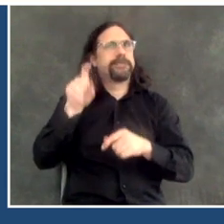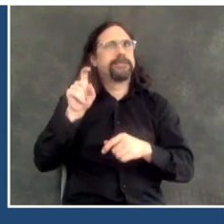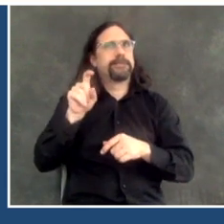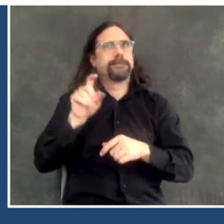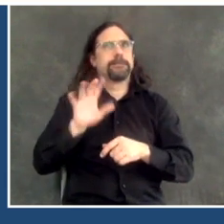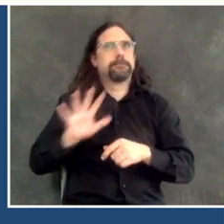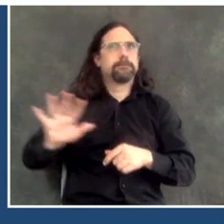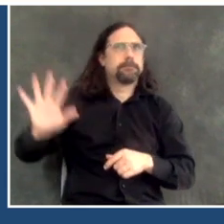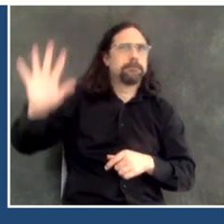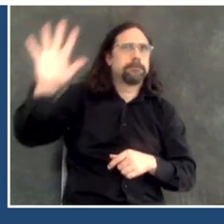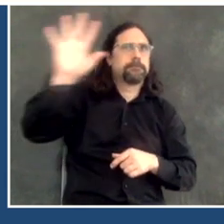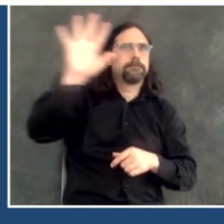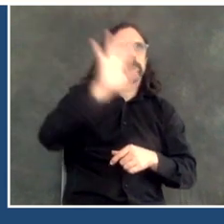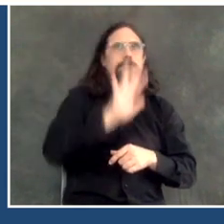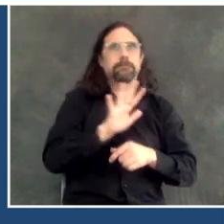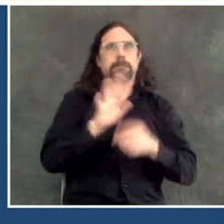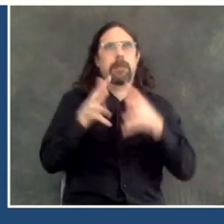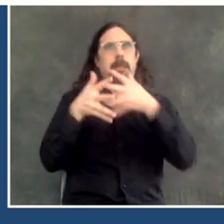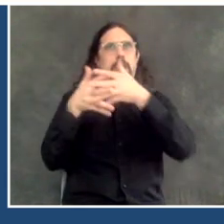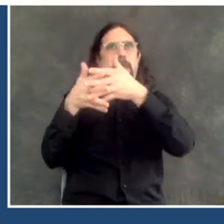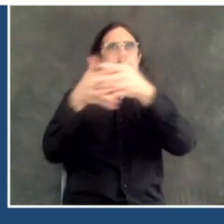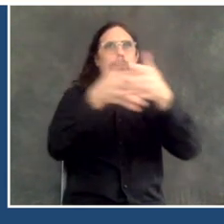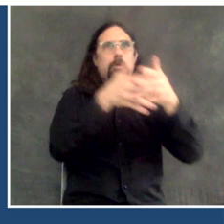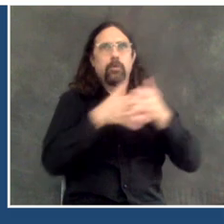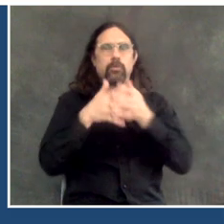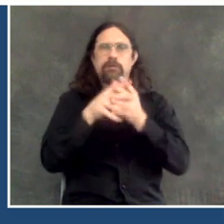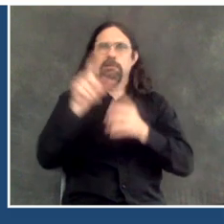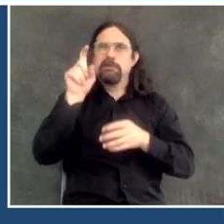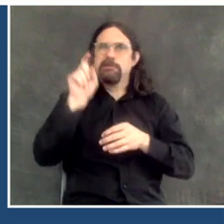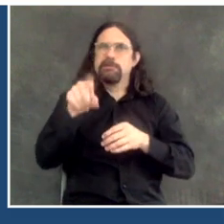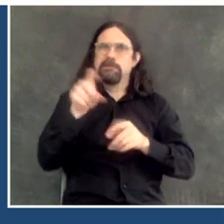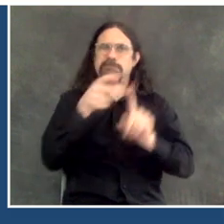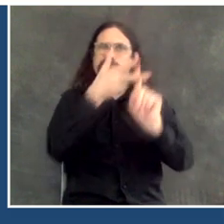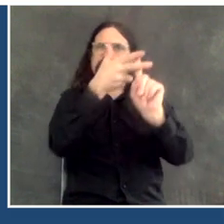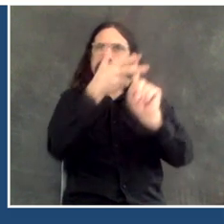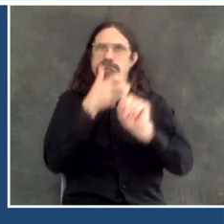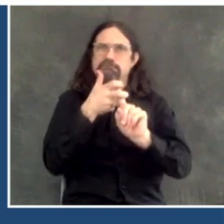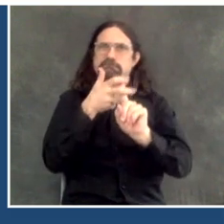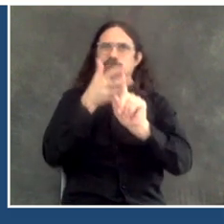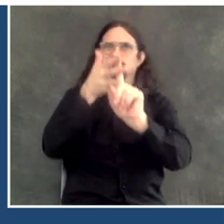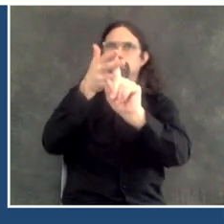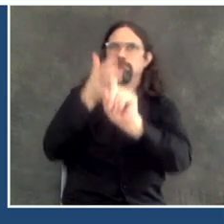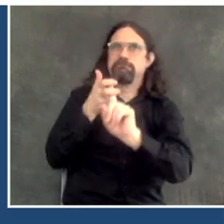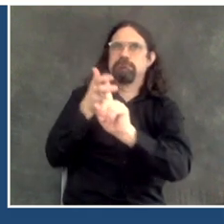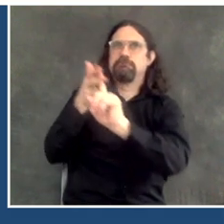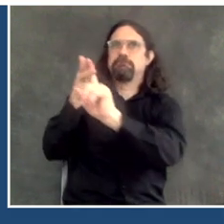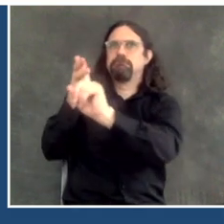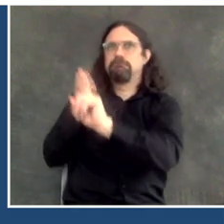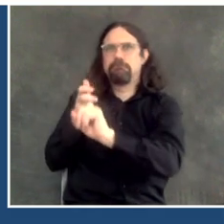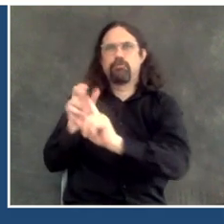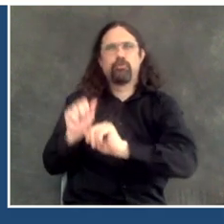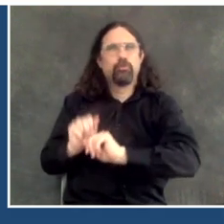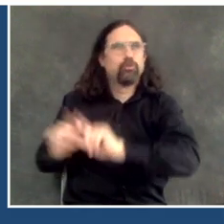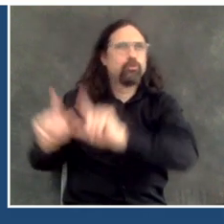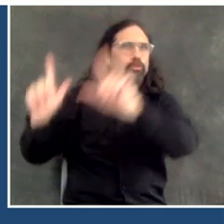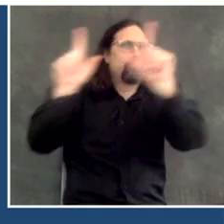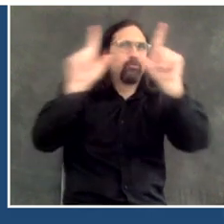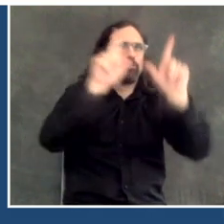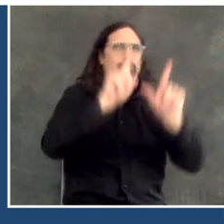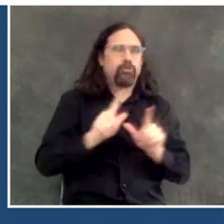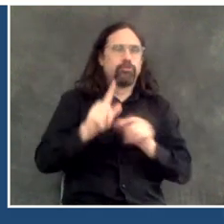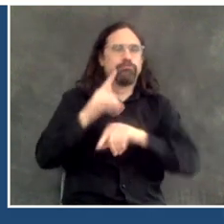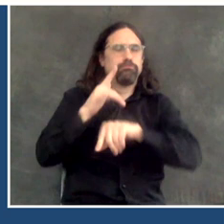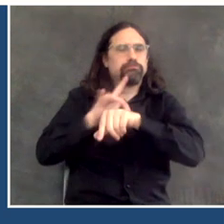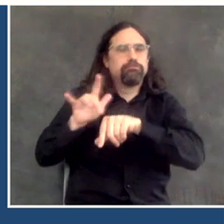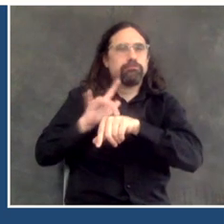effort to bring all available medical personnel into the fight against the coronavirus, wherever